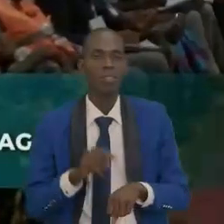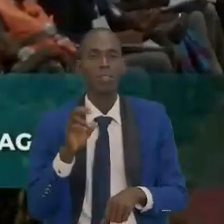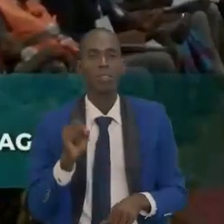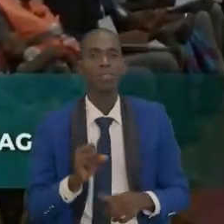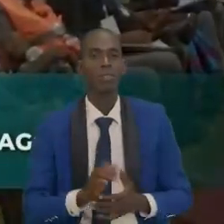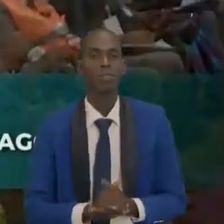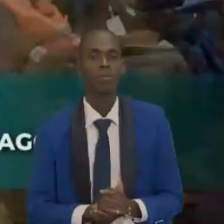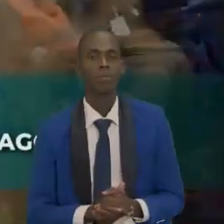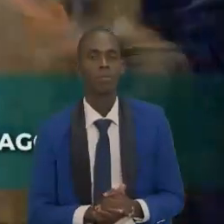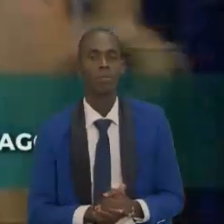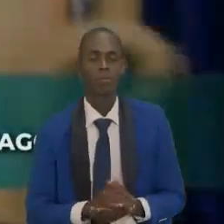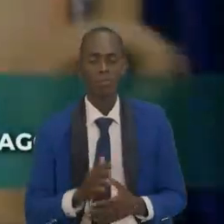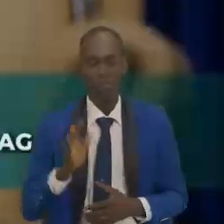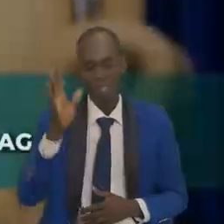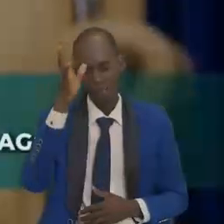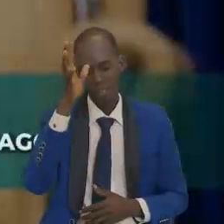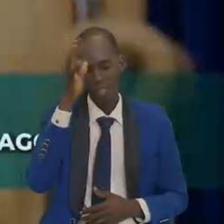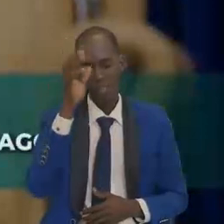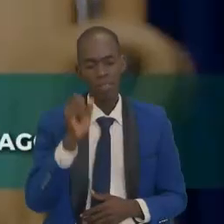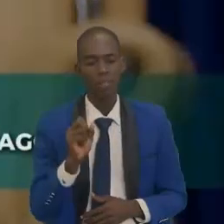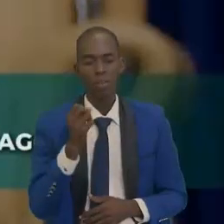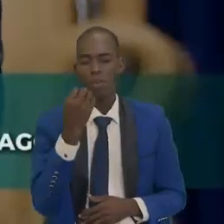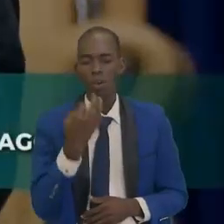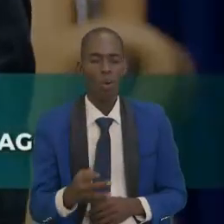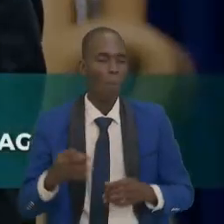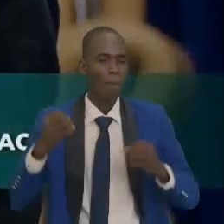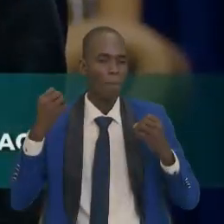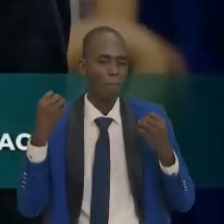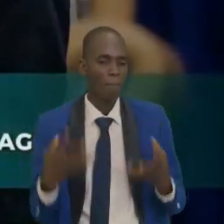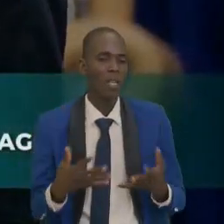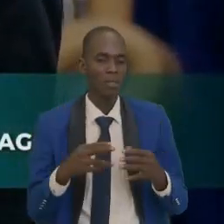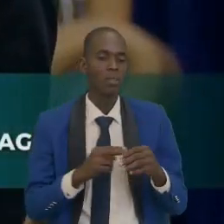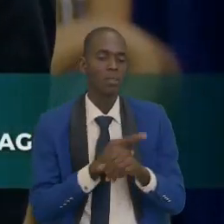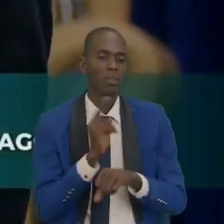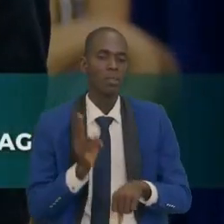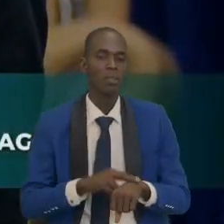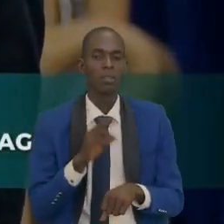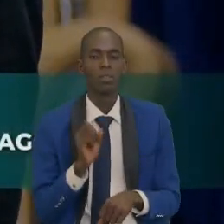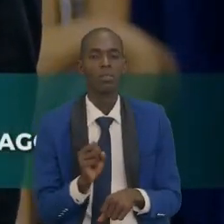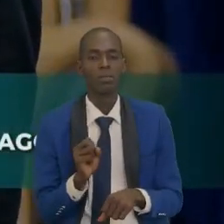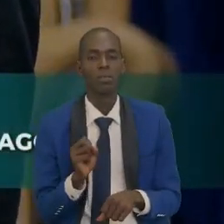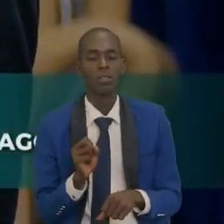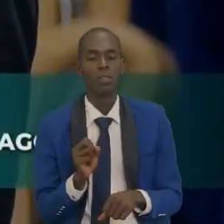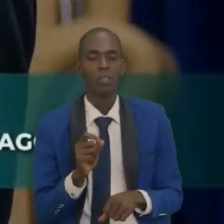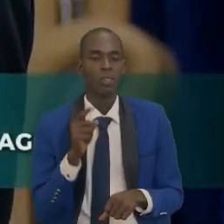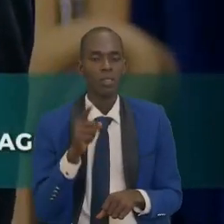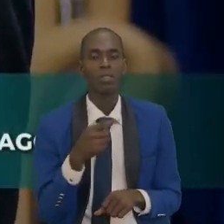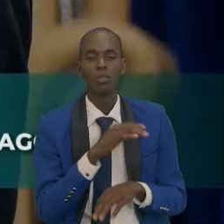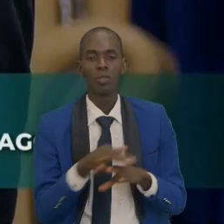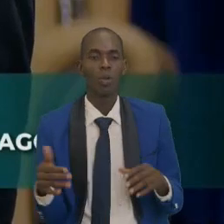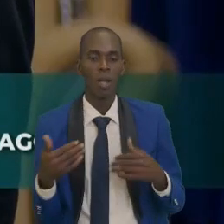father of many nations he didn't have a child